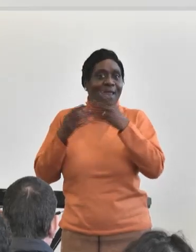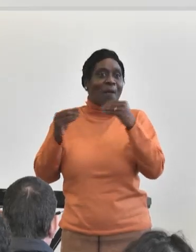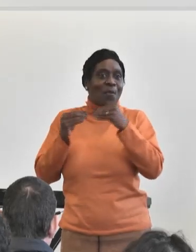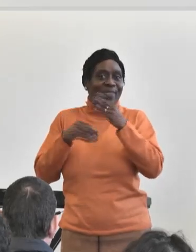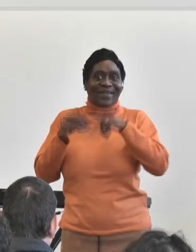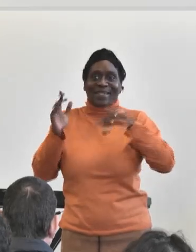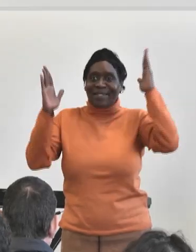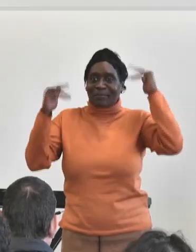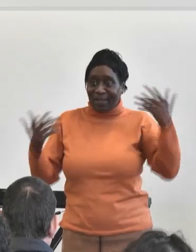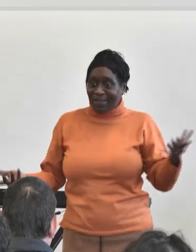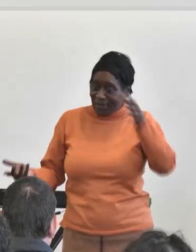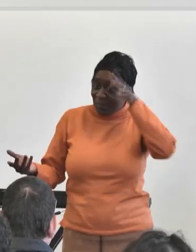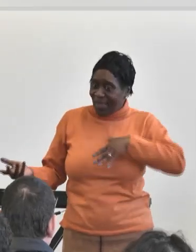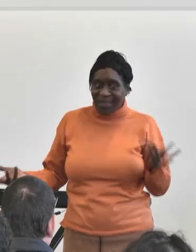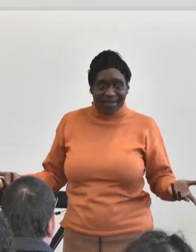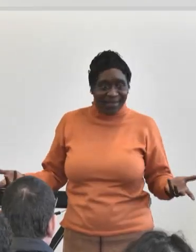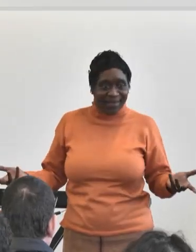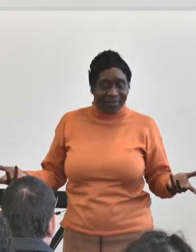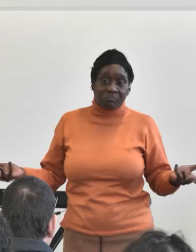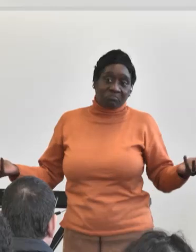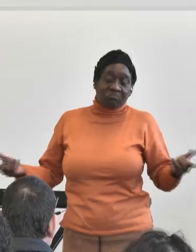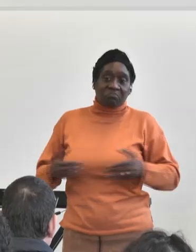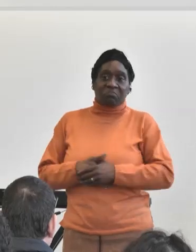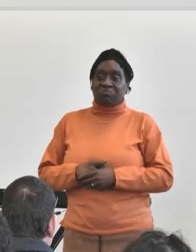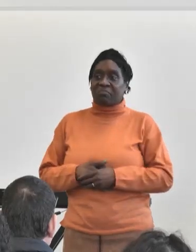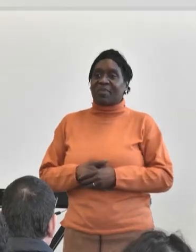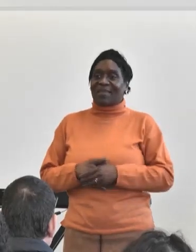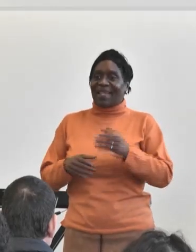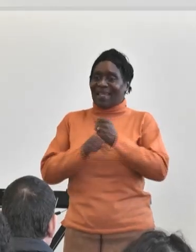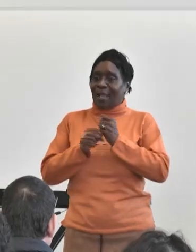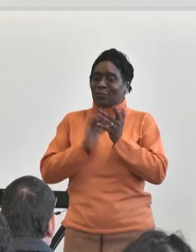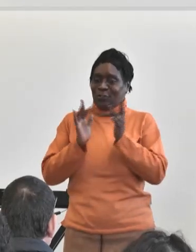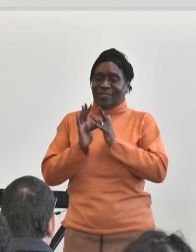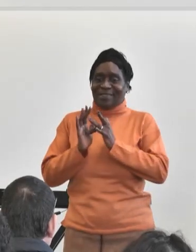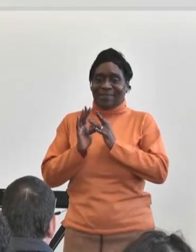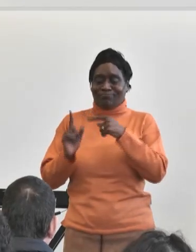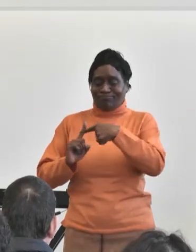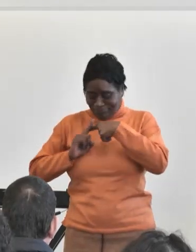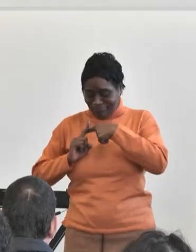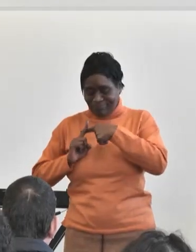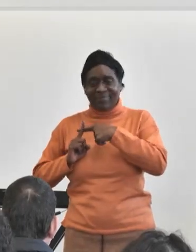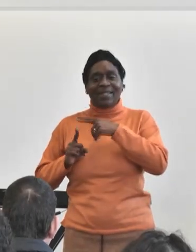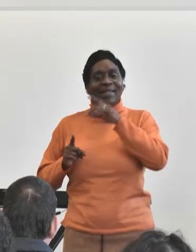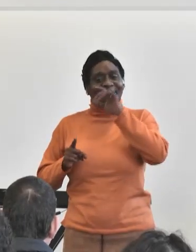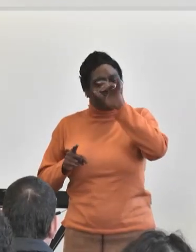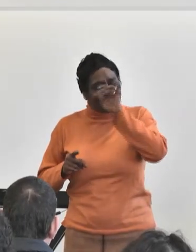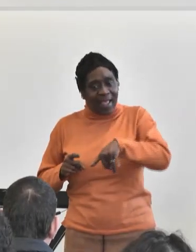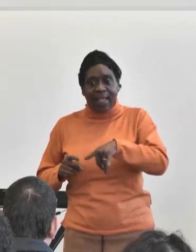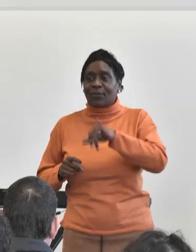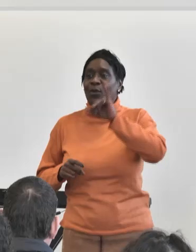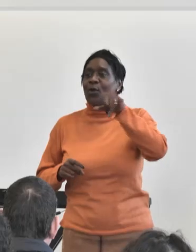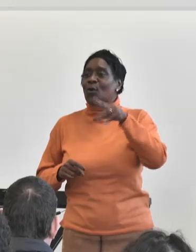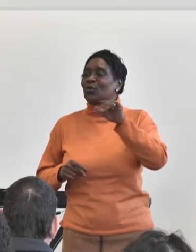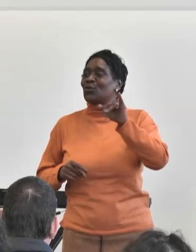Y recibió mucho más. Than he was looking for. De lo que él buscaba. He got Jesus. Encontró a Jesús. And by the way, that's Josué and